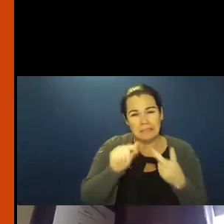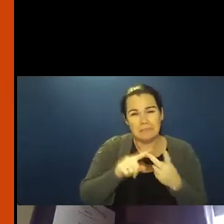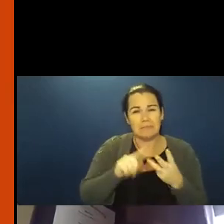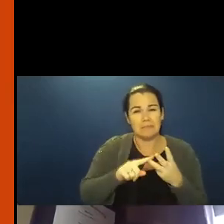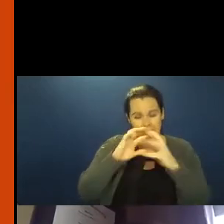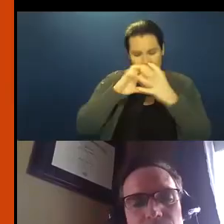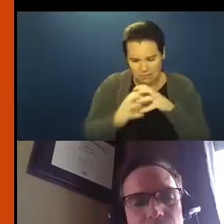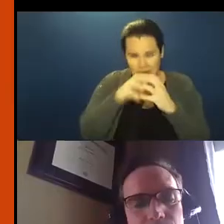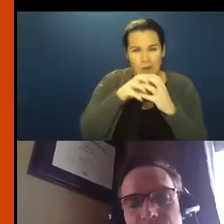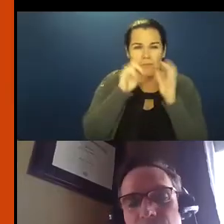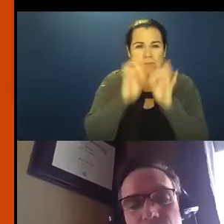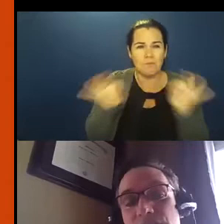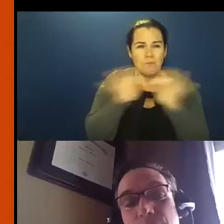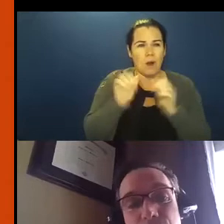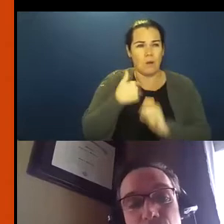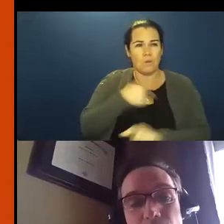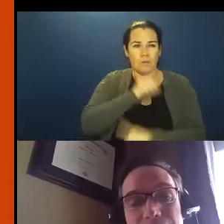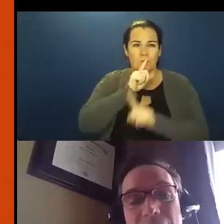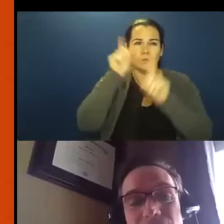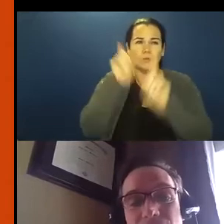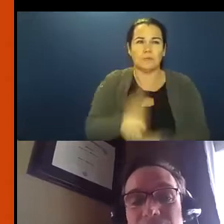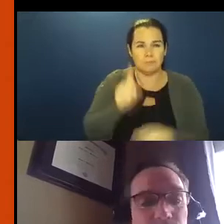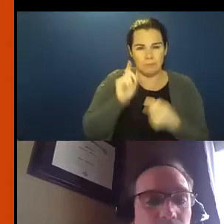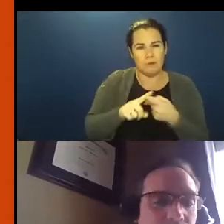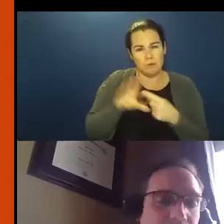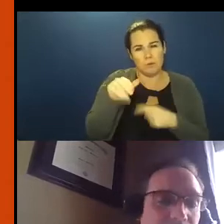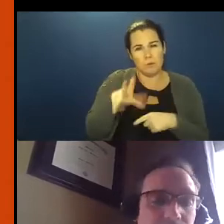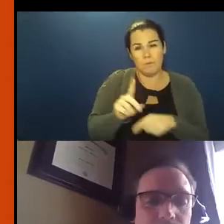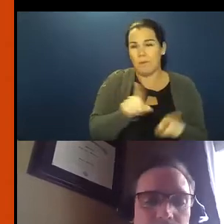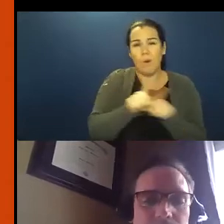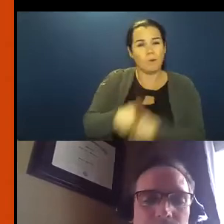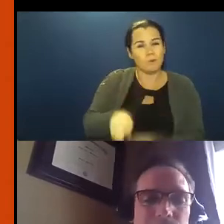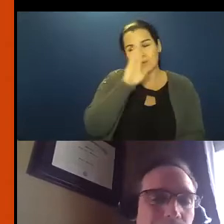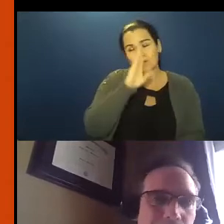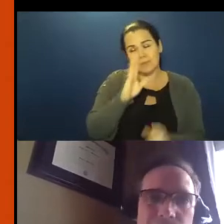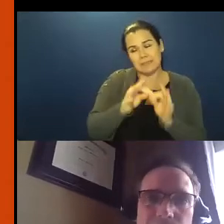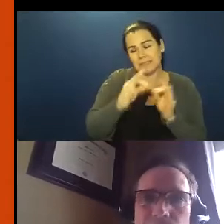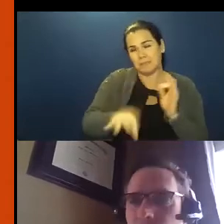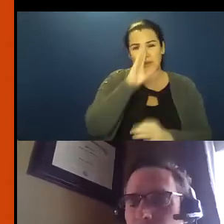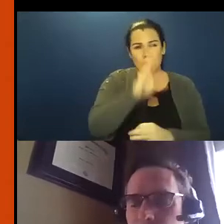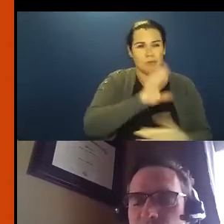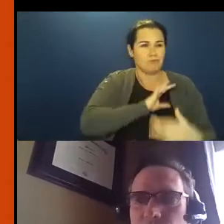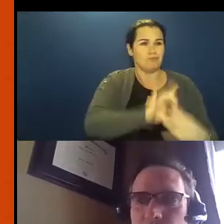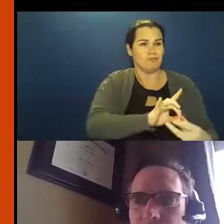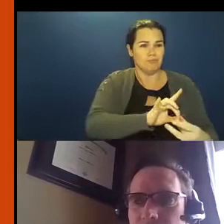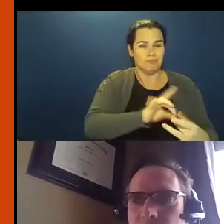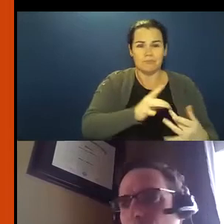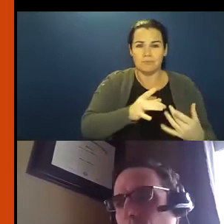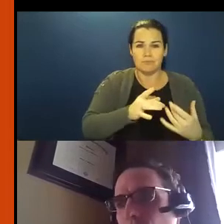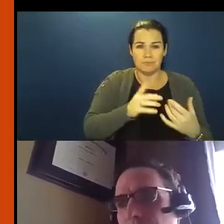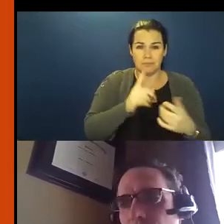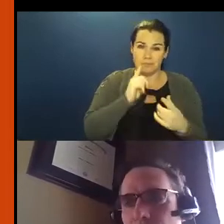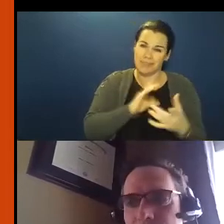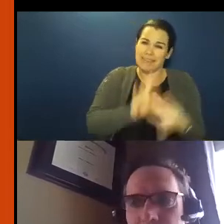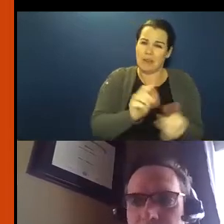response to COVID. But it's also the simple direct action and people connecting to people, particularly in your